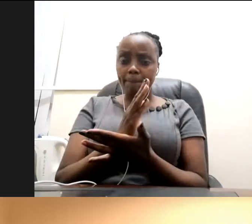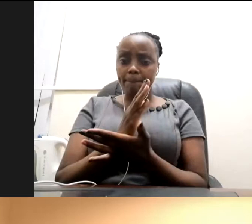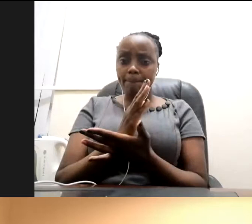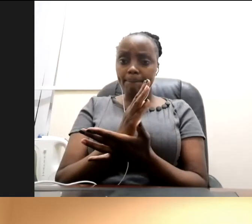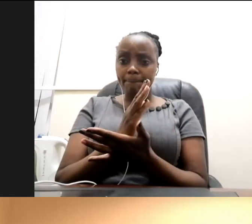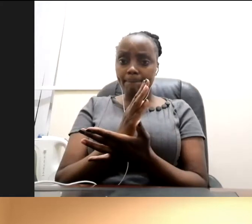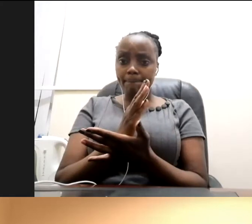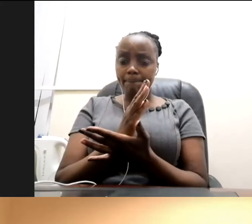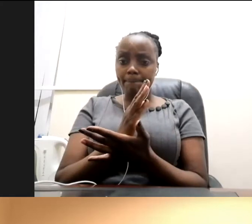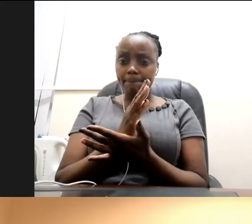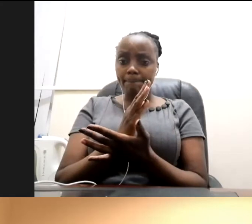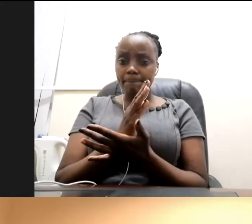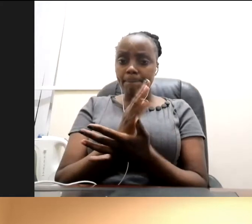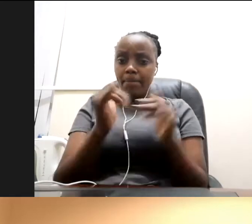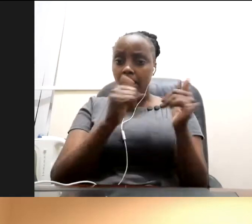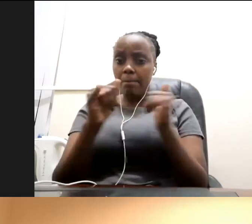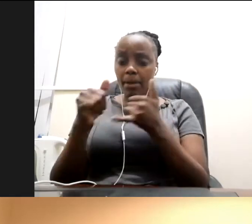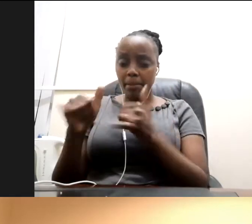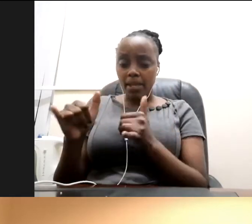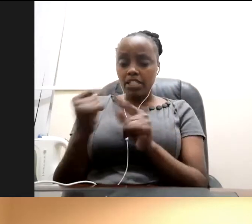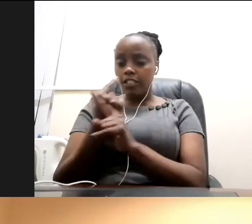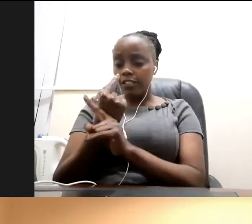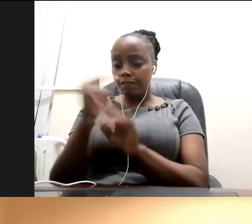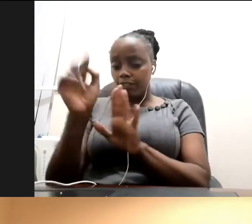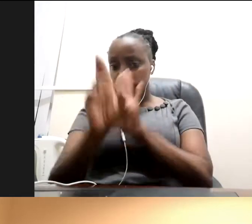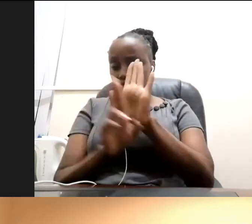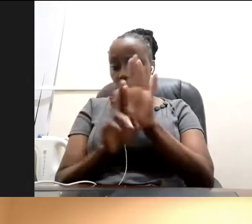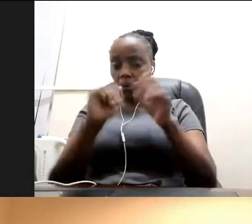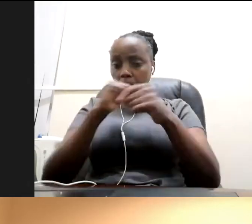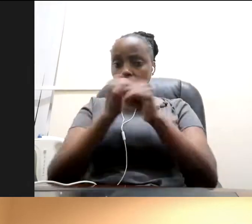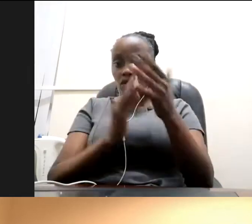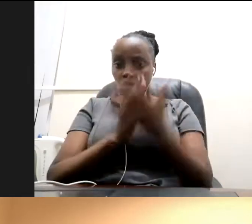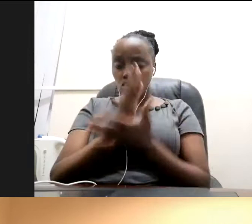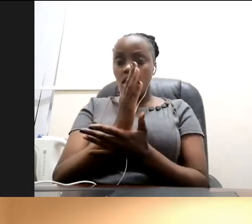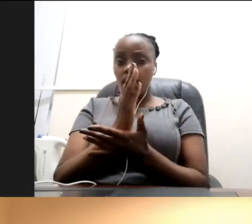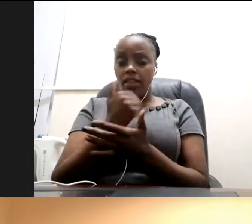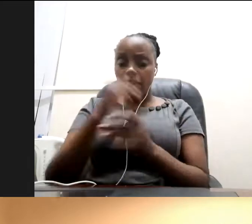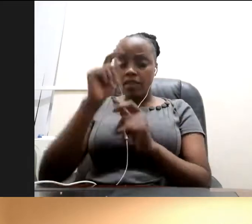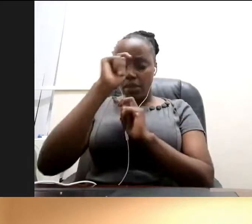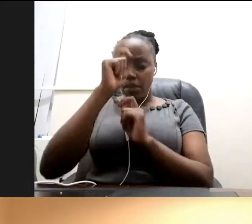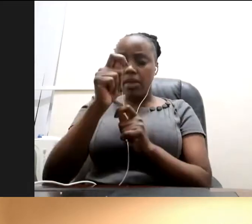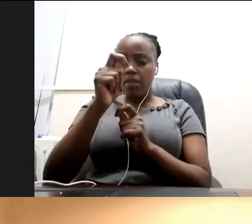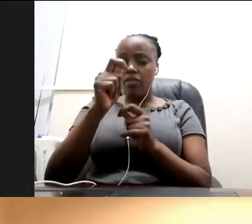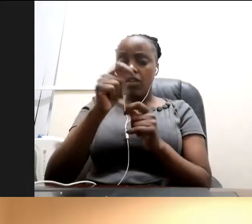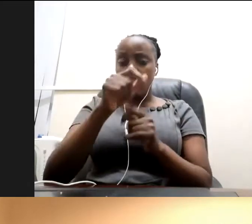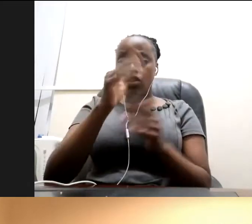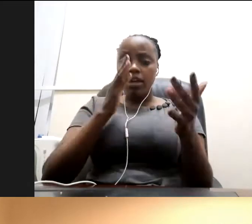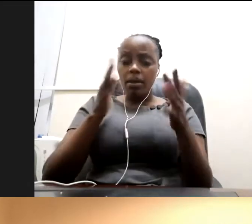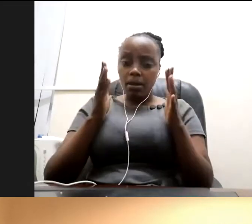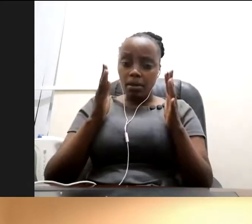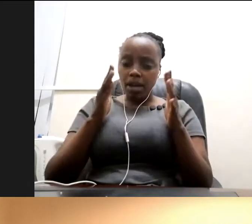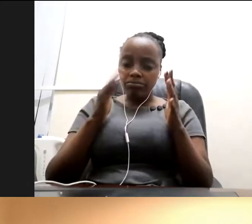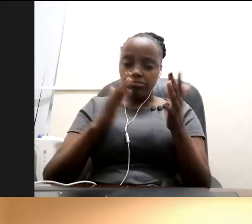they implement measures to ensure that the respect for the rights of persons with disabilities and